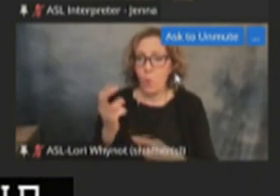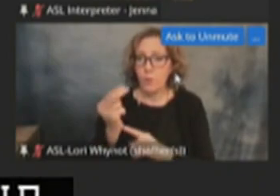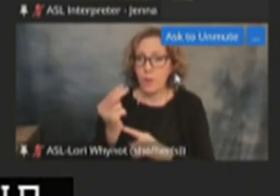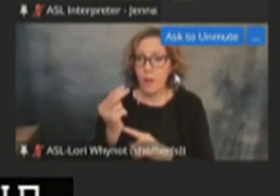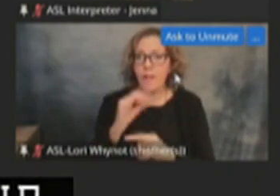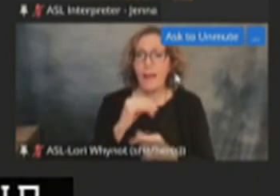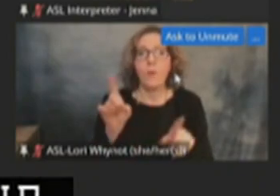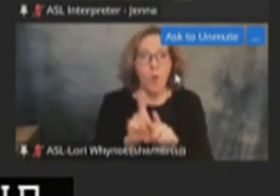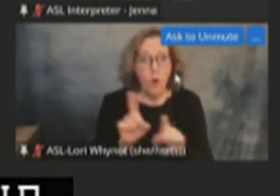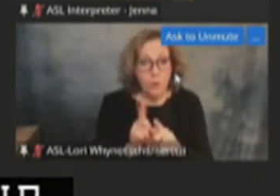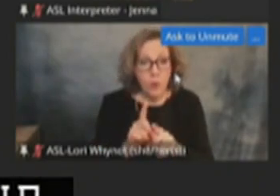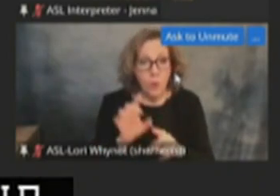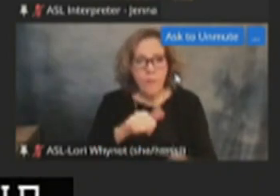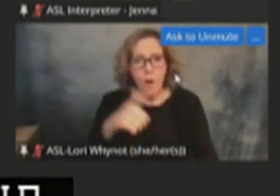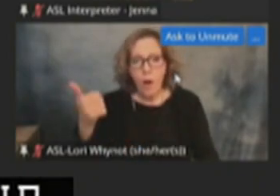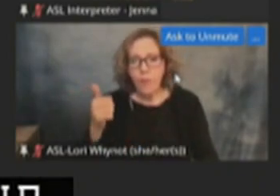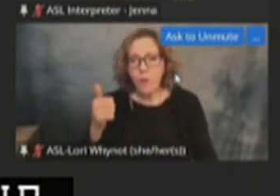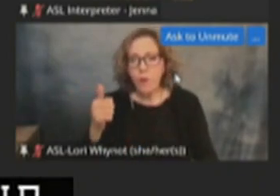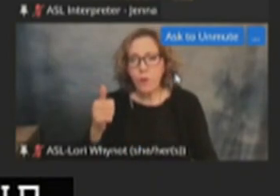Mattapan.